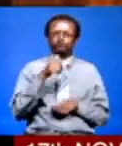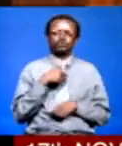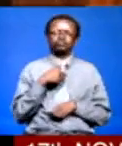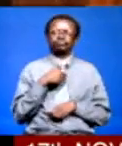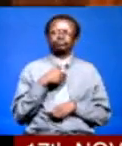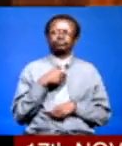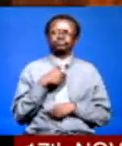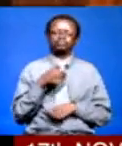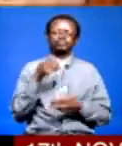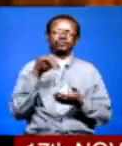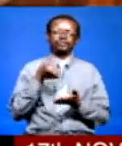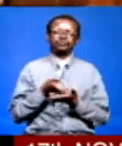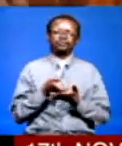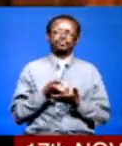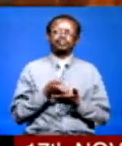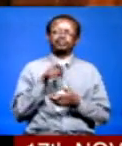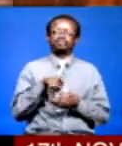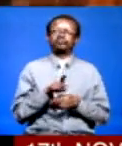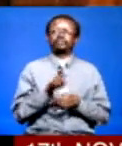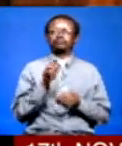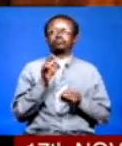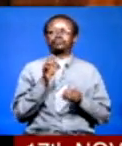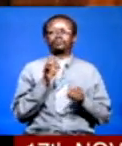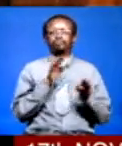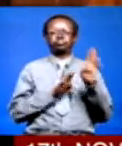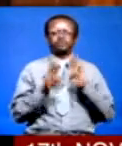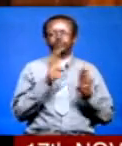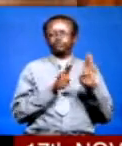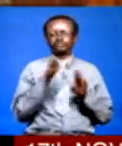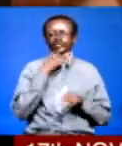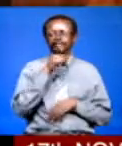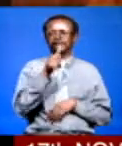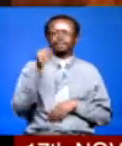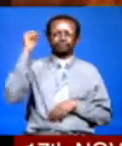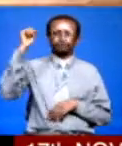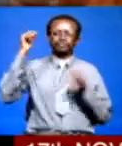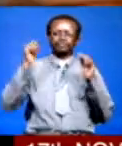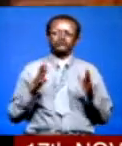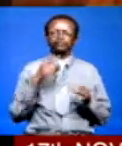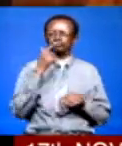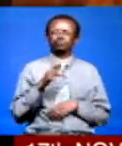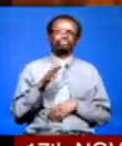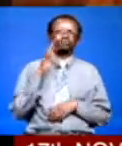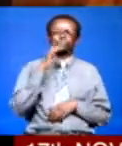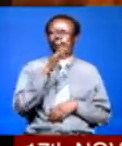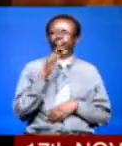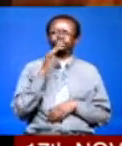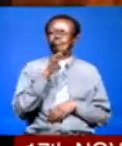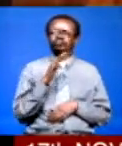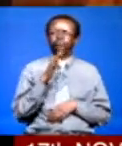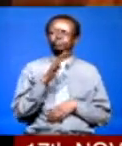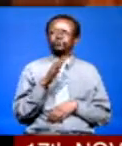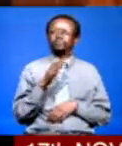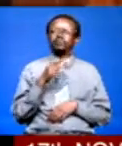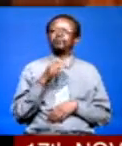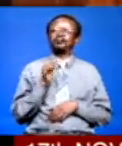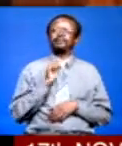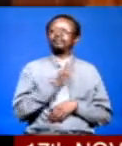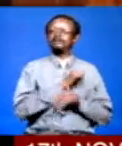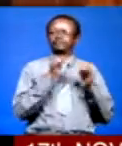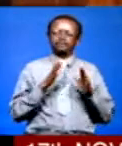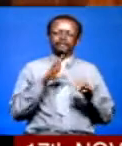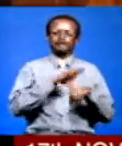behaving like any other politician who is rumor-monging in the marketplace. Senator, just get facts. The issue in question, the